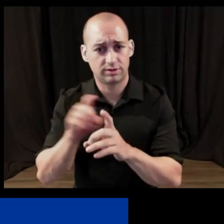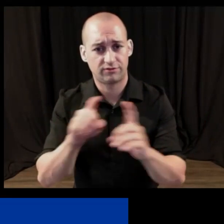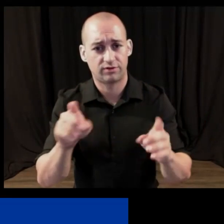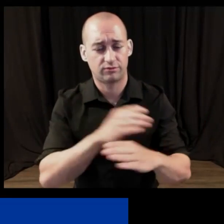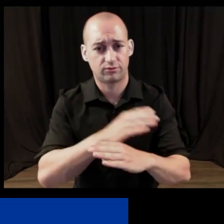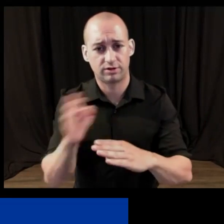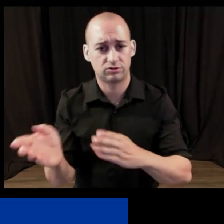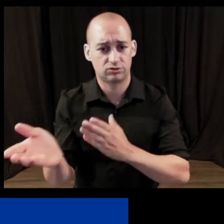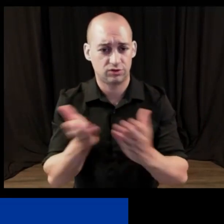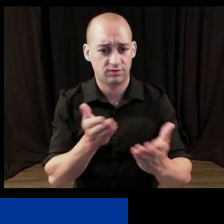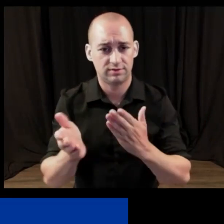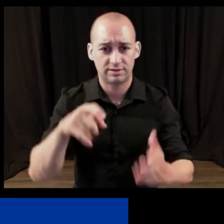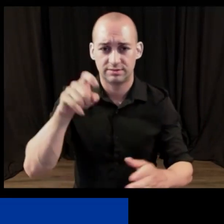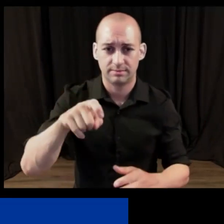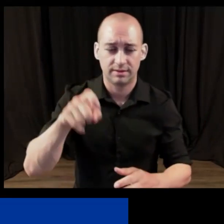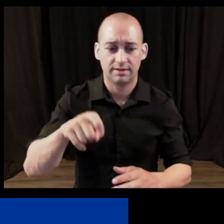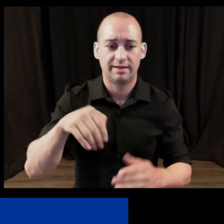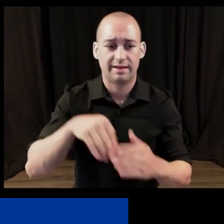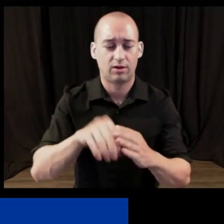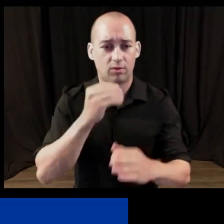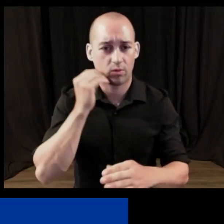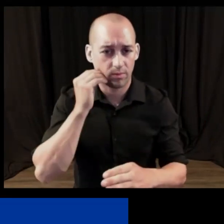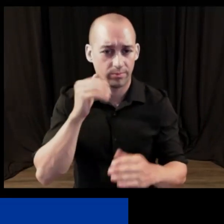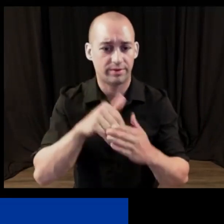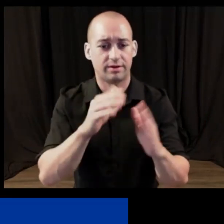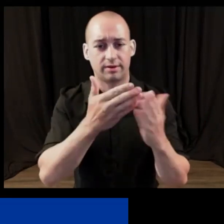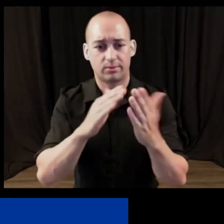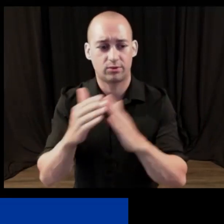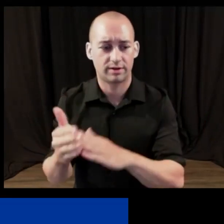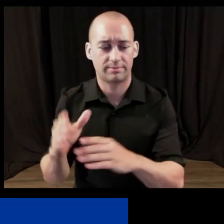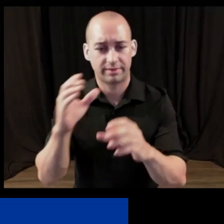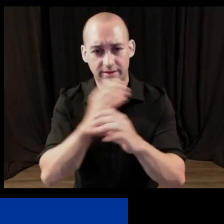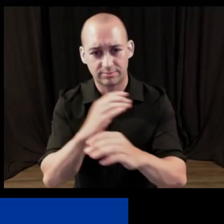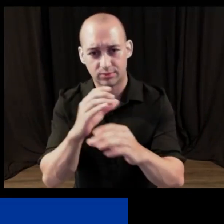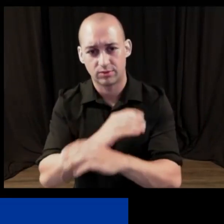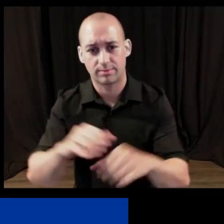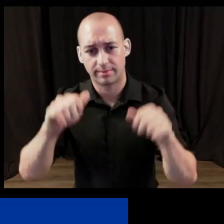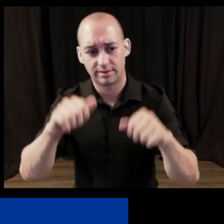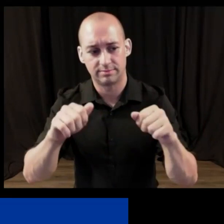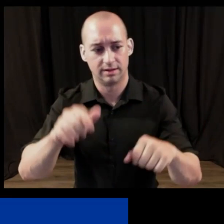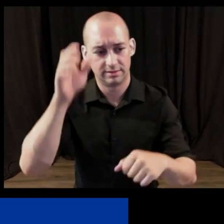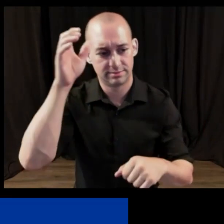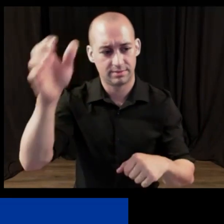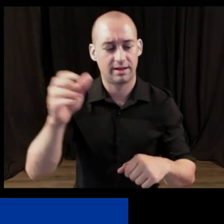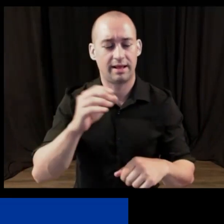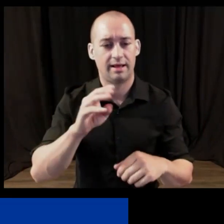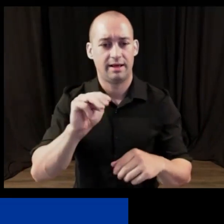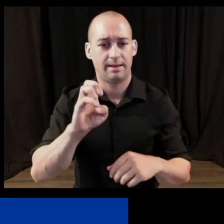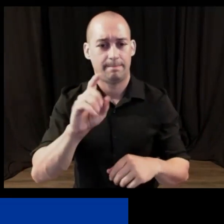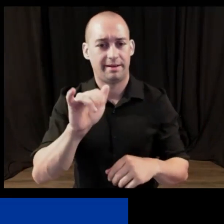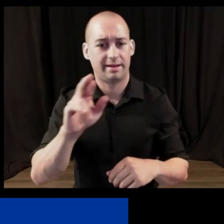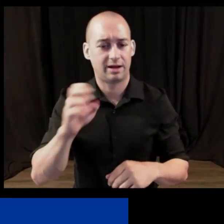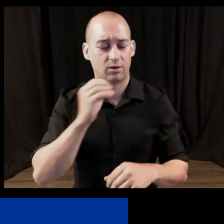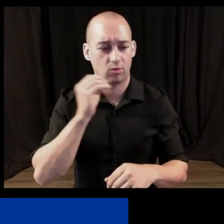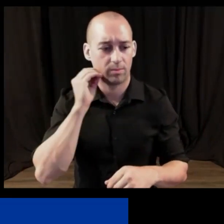community, particularly as we explore the potential concept for a Medicare home and community-based services,